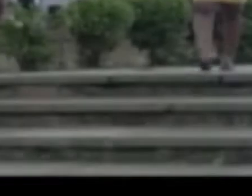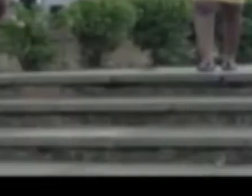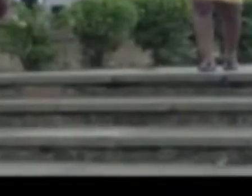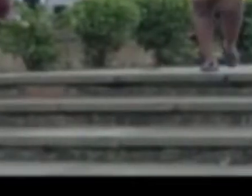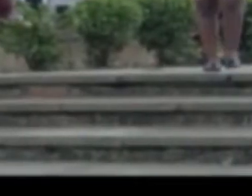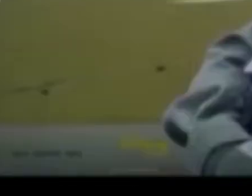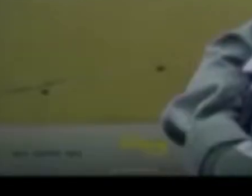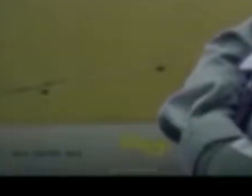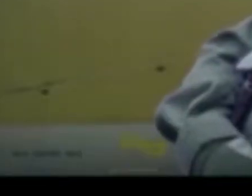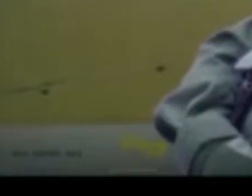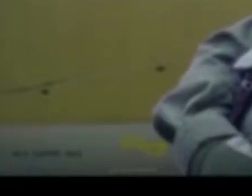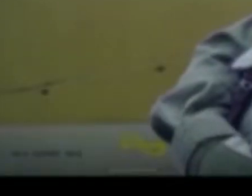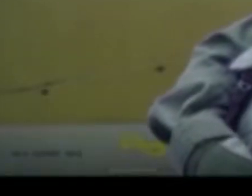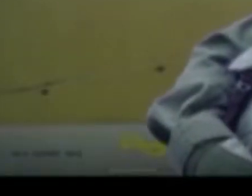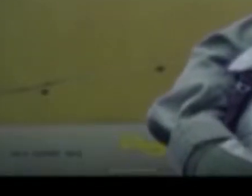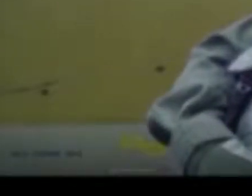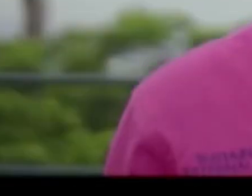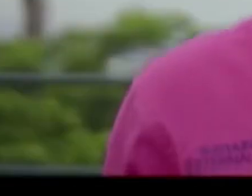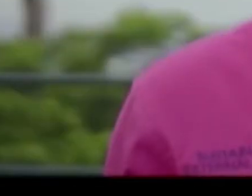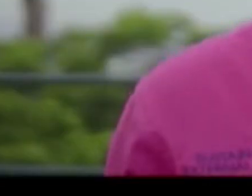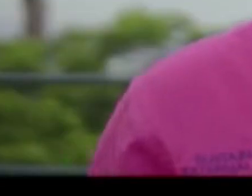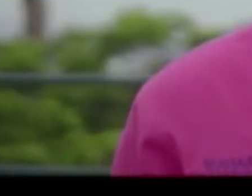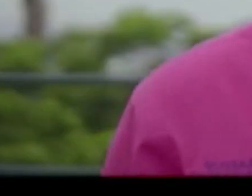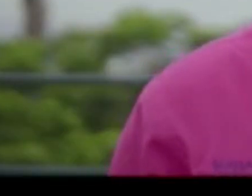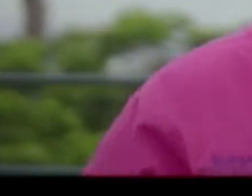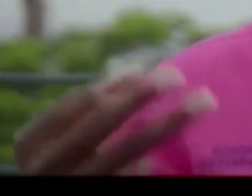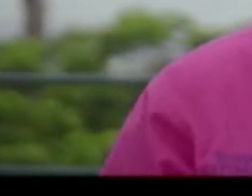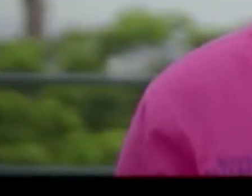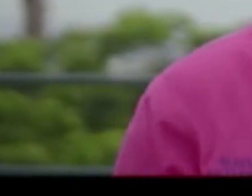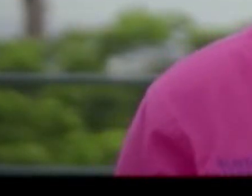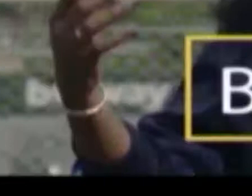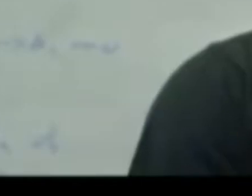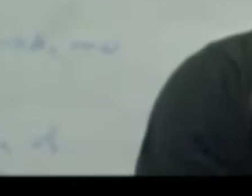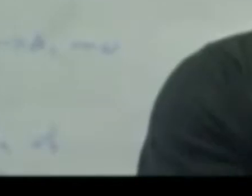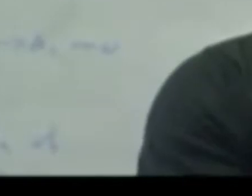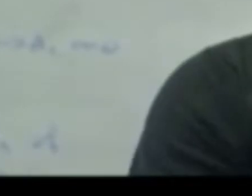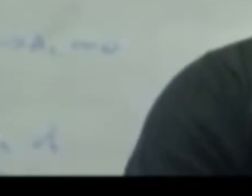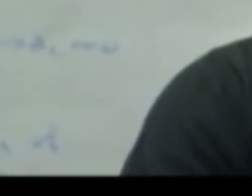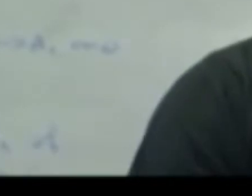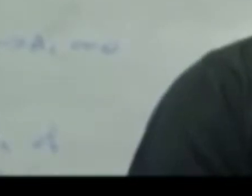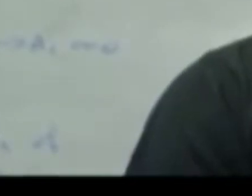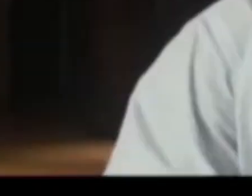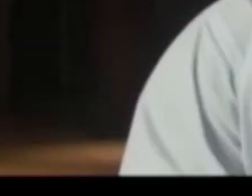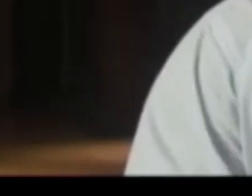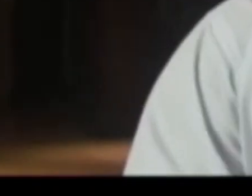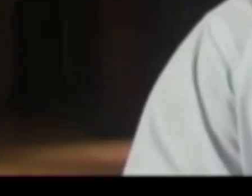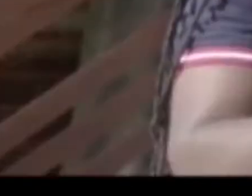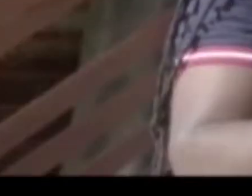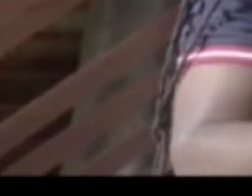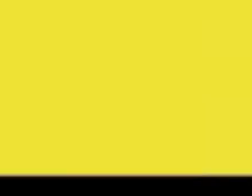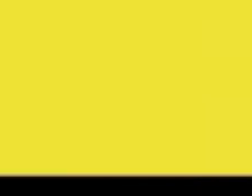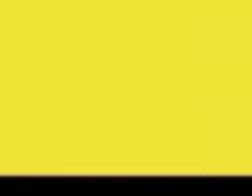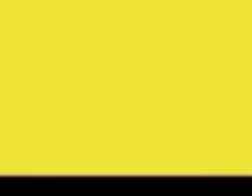A girl should not hurt. Being a girl should not be a burden. Why should girls come second? Girls need education, full